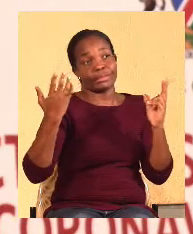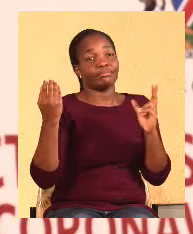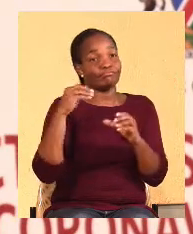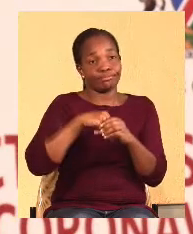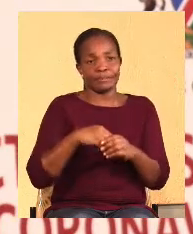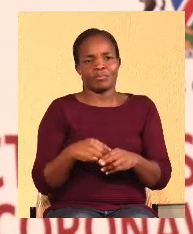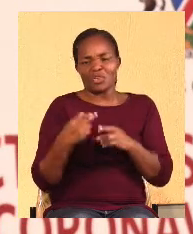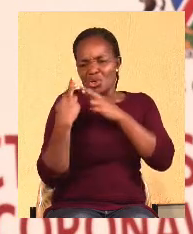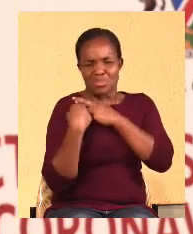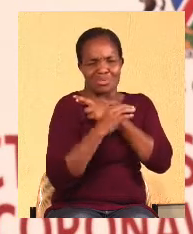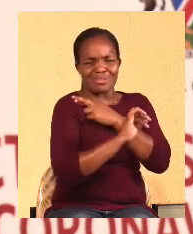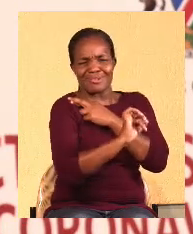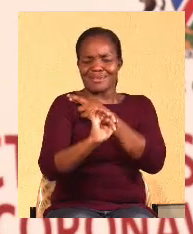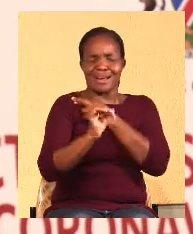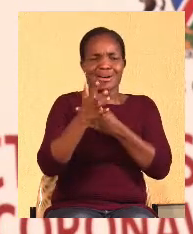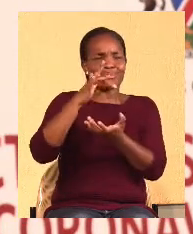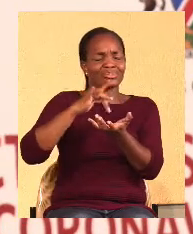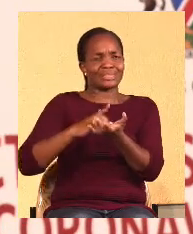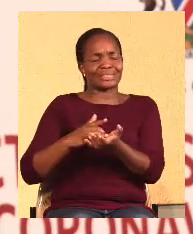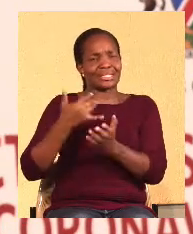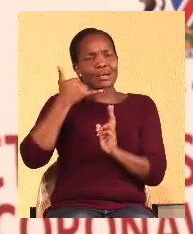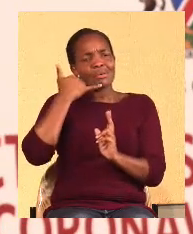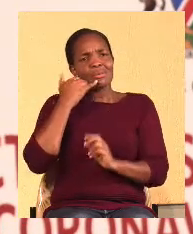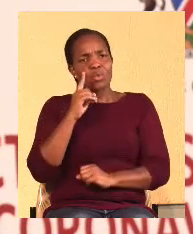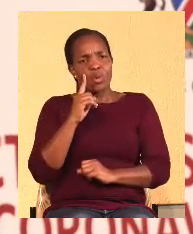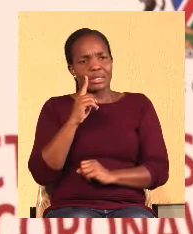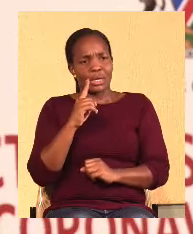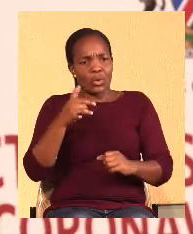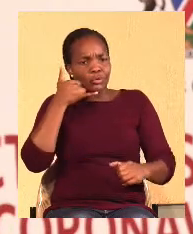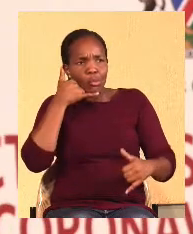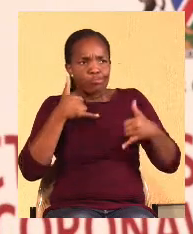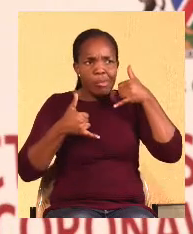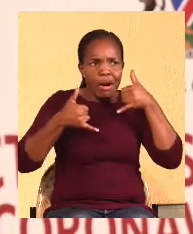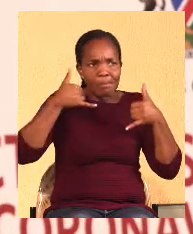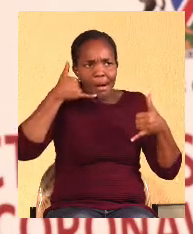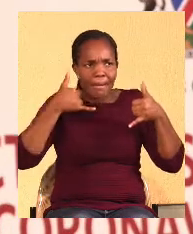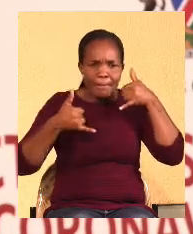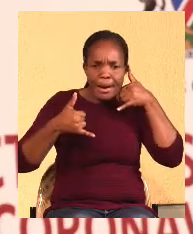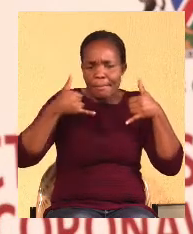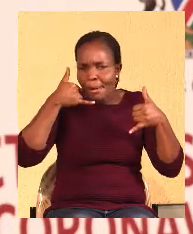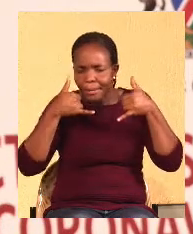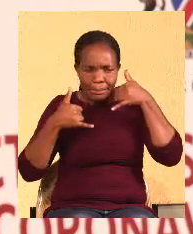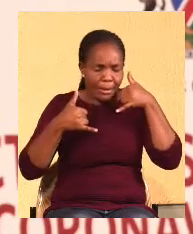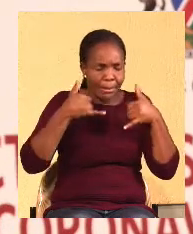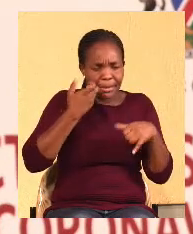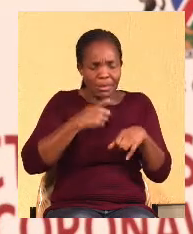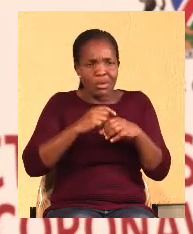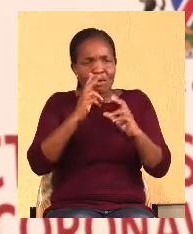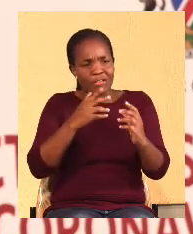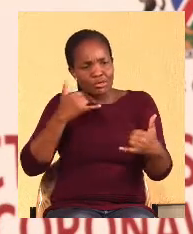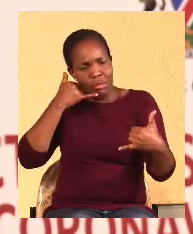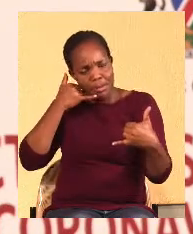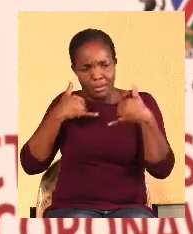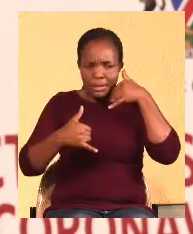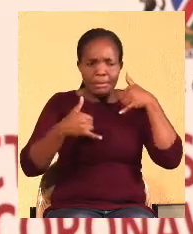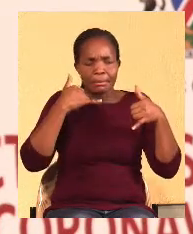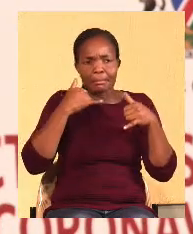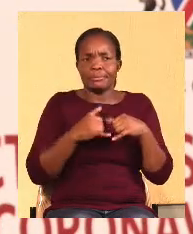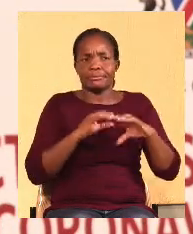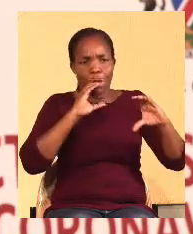main responsibilities of the call center is to answer calls as they are coming in.